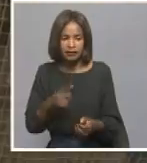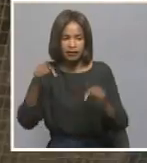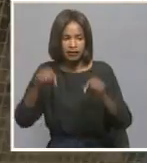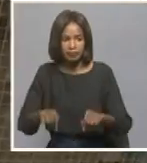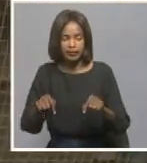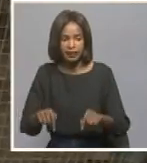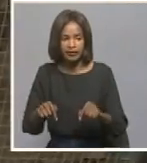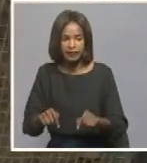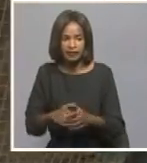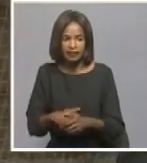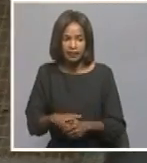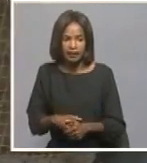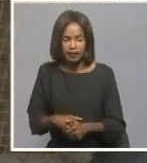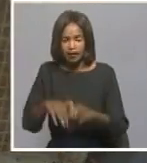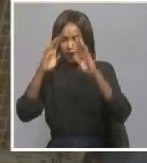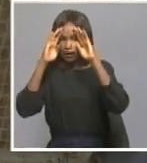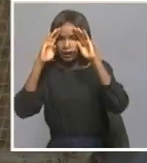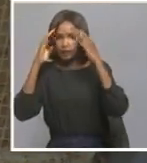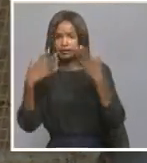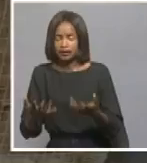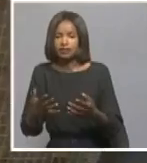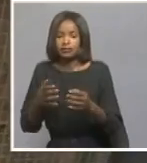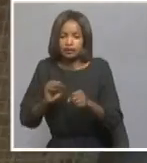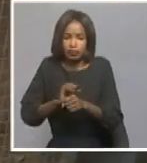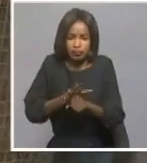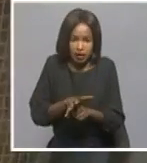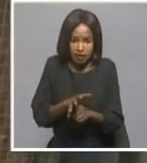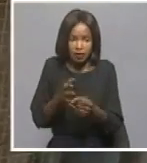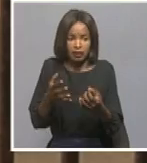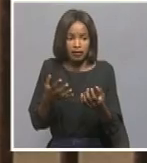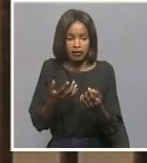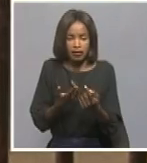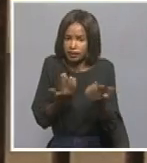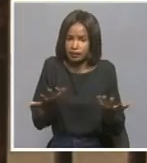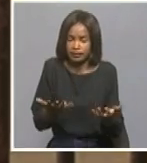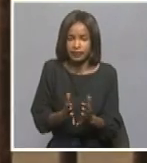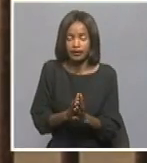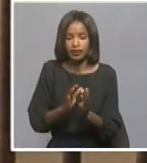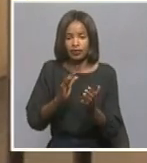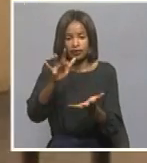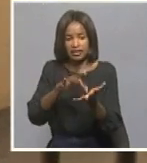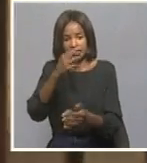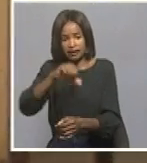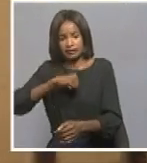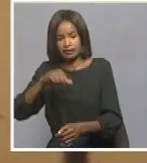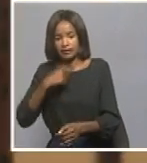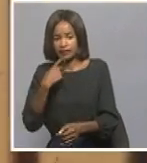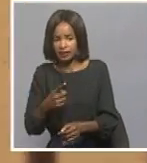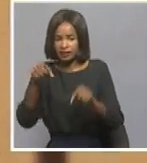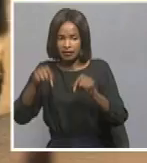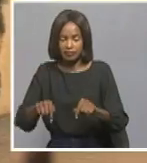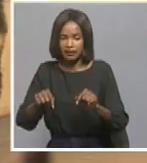exact source determined for the current outbreak of COVID-19. The CDC also says there's currently